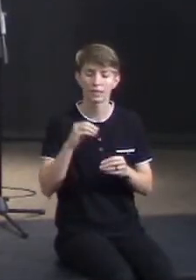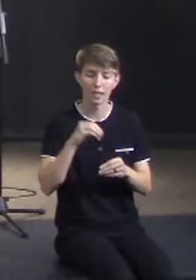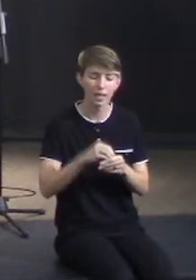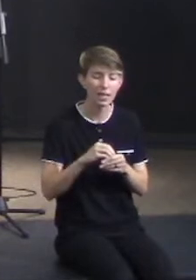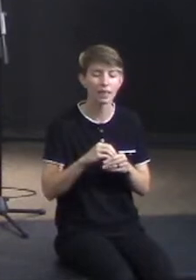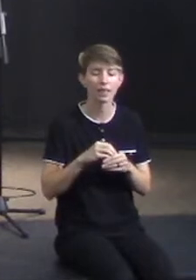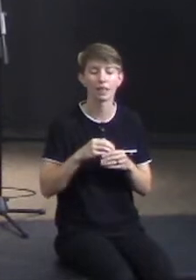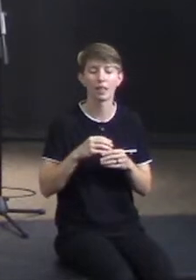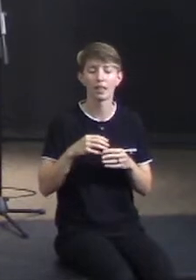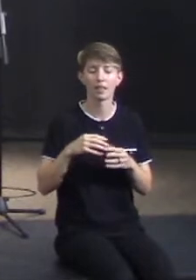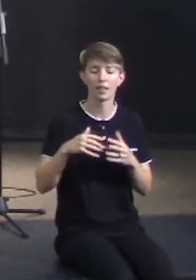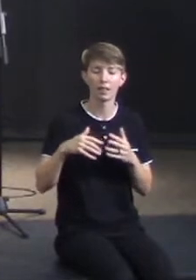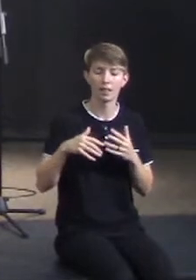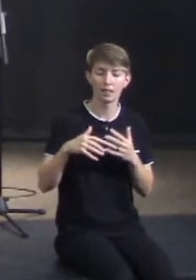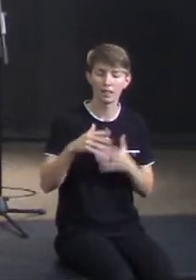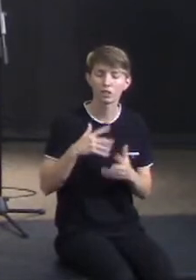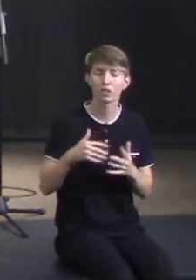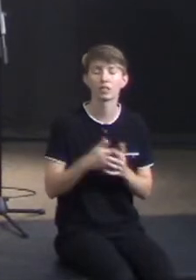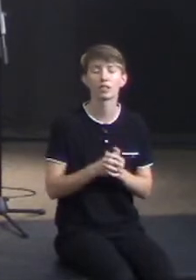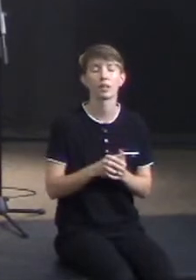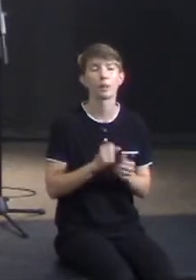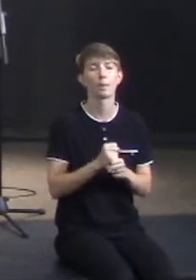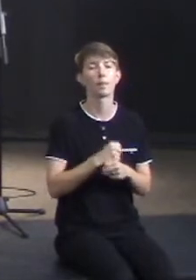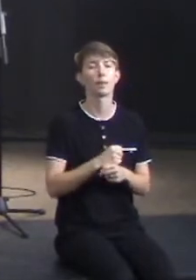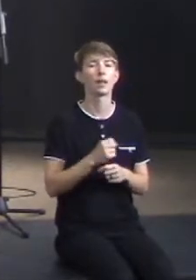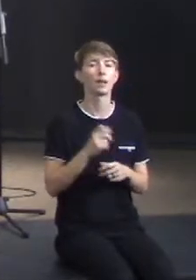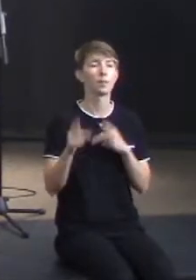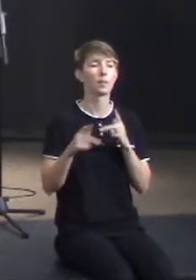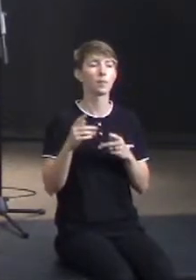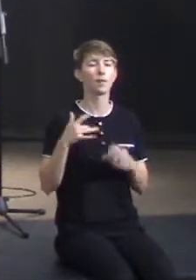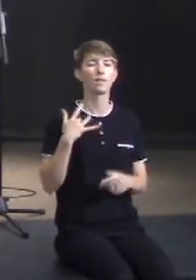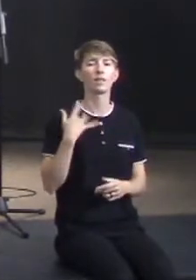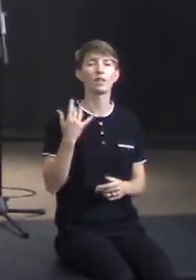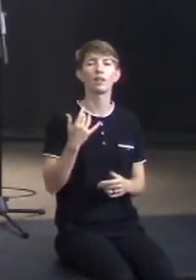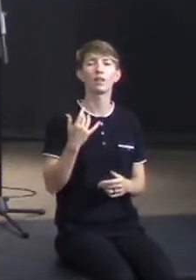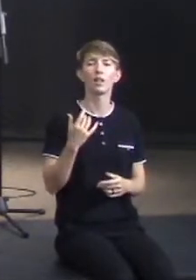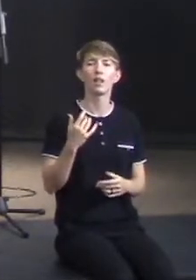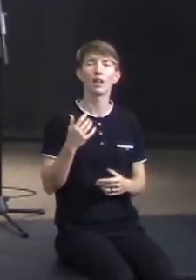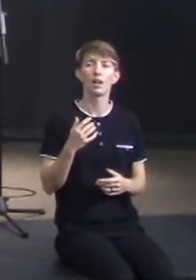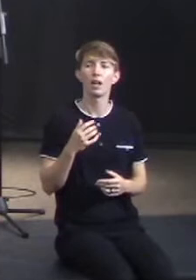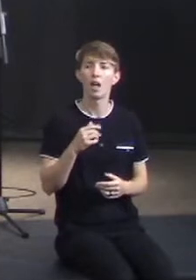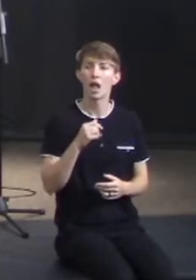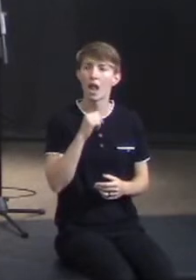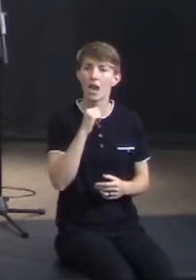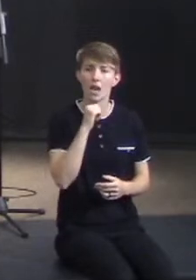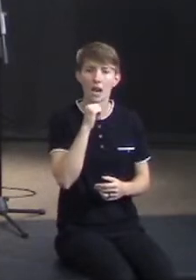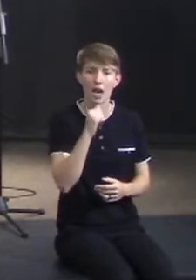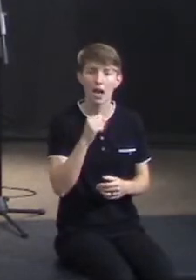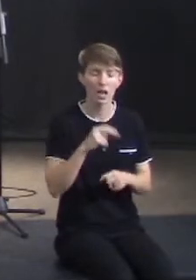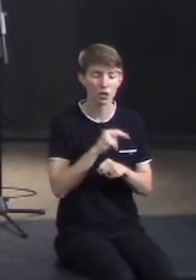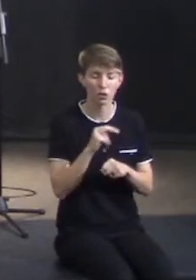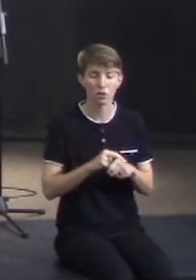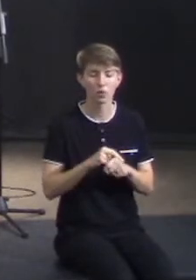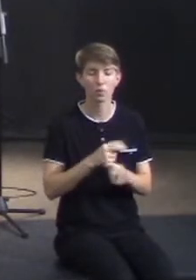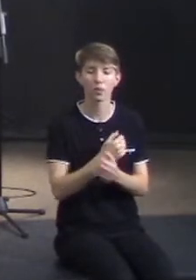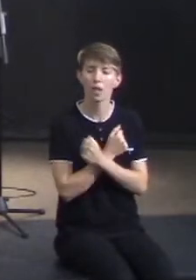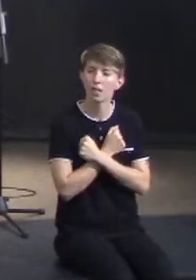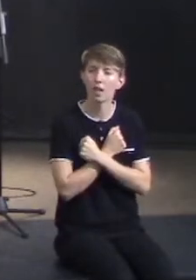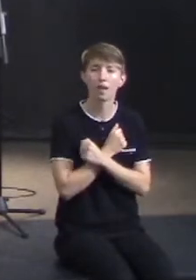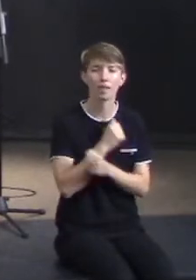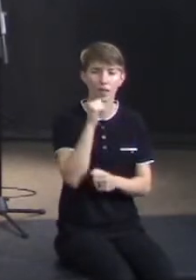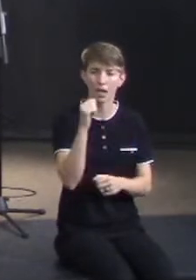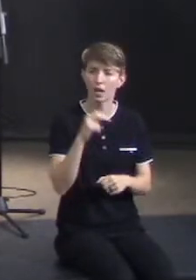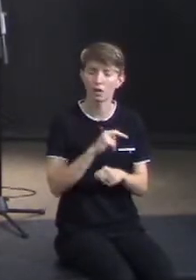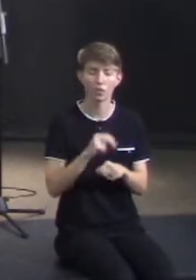made people feel an unusual acceptance and an unusual love that stood out. And that allowed